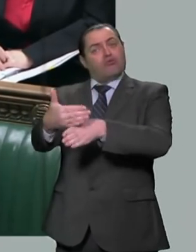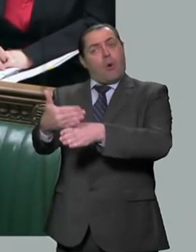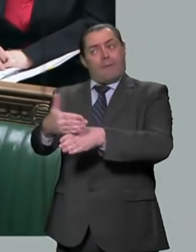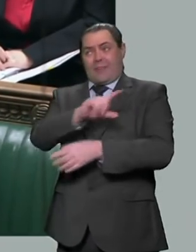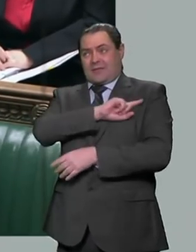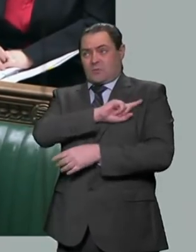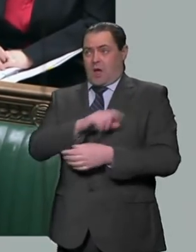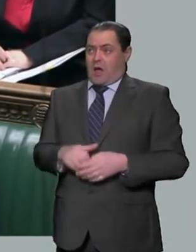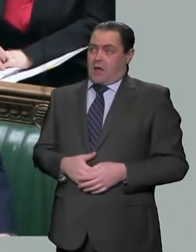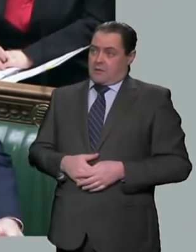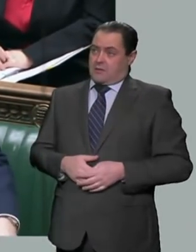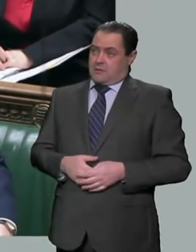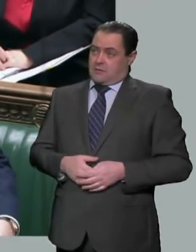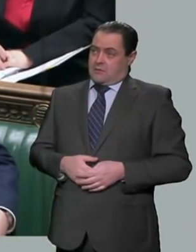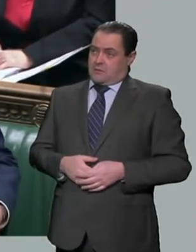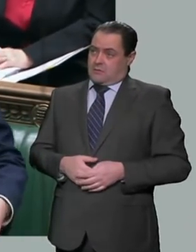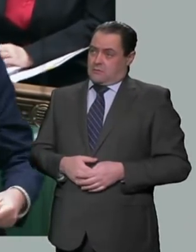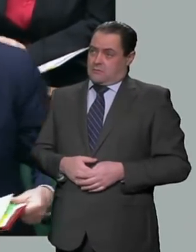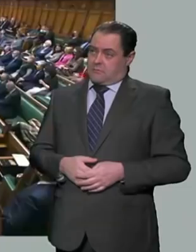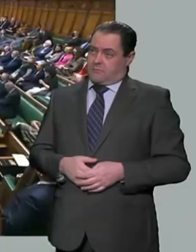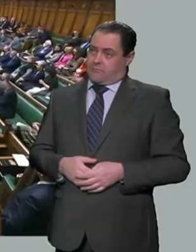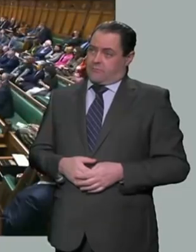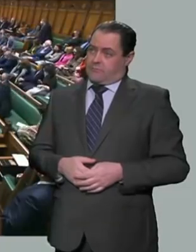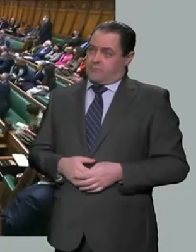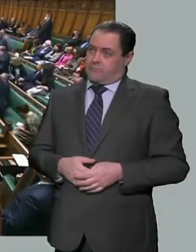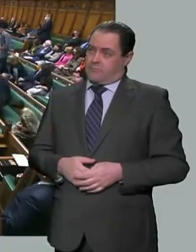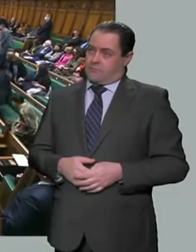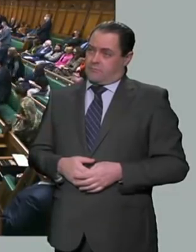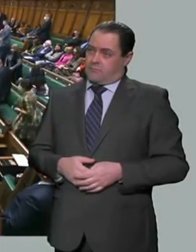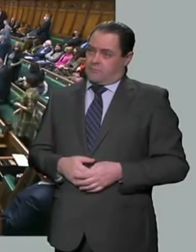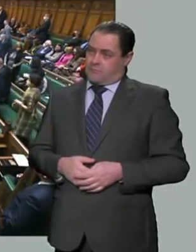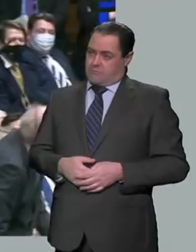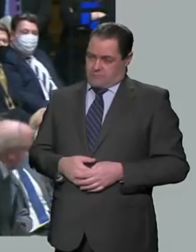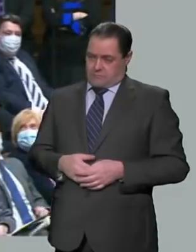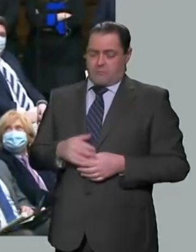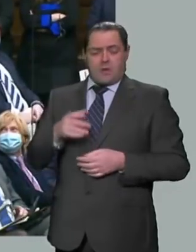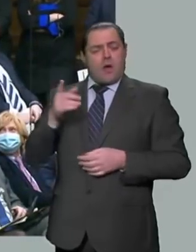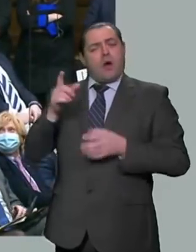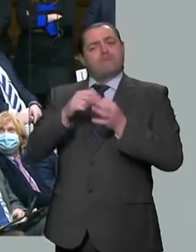into jobs, Mr. Speaker. That is our answer. Robert Deal.